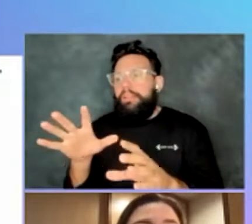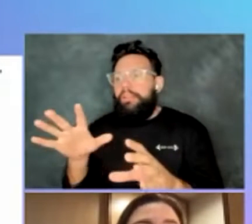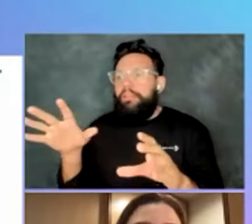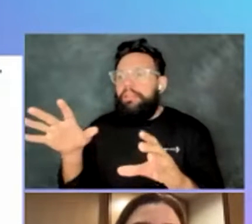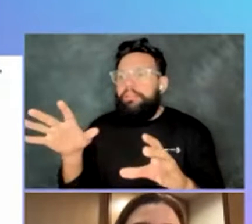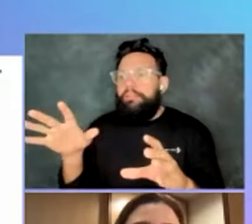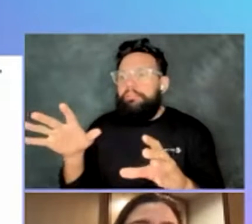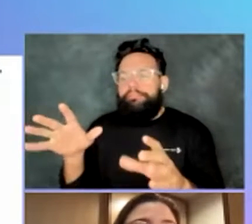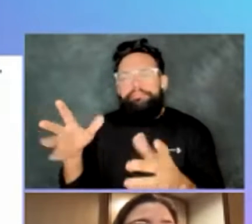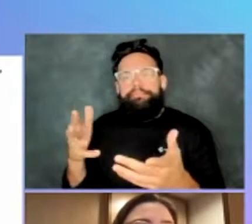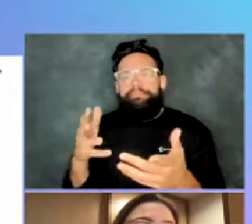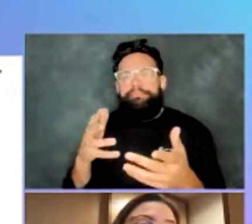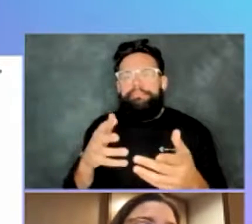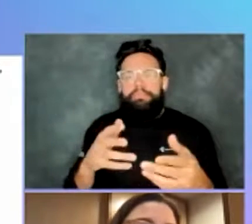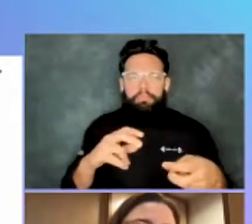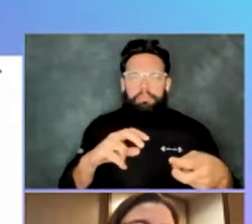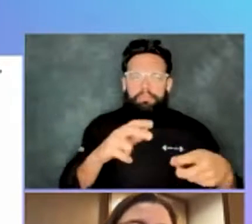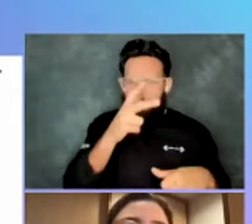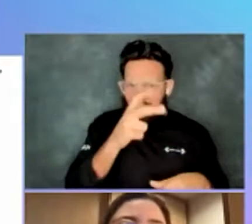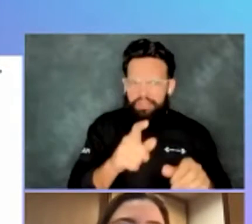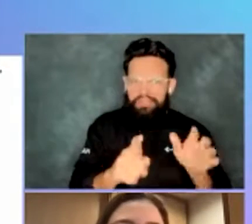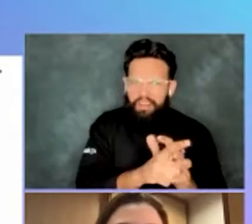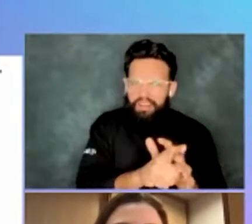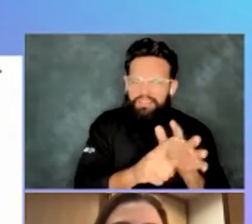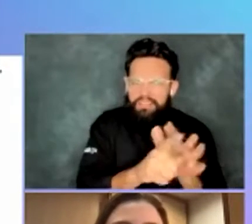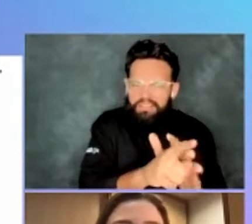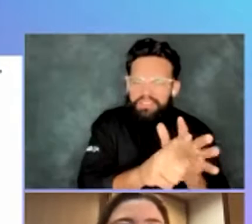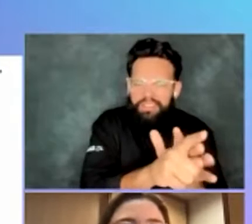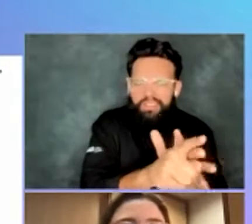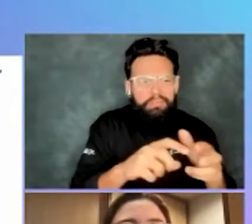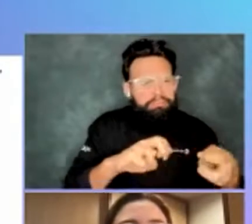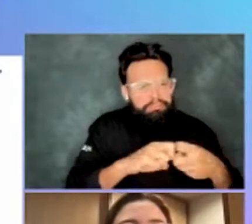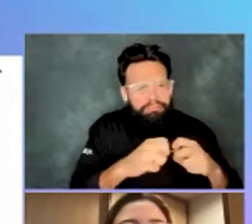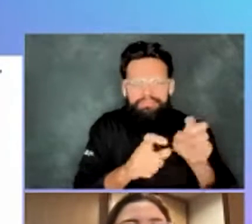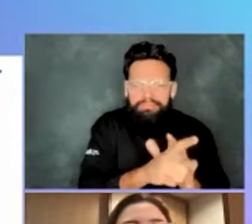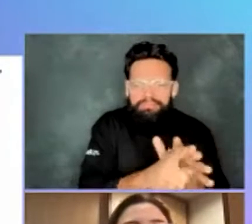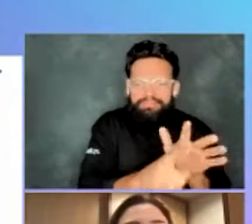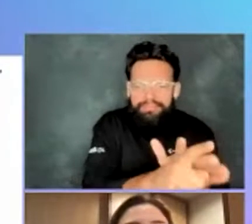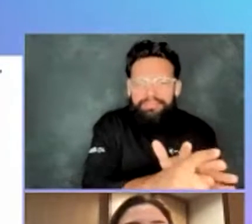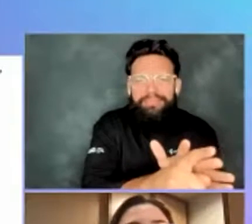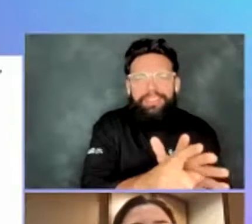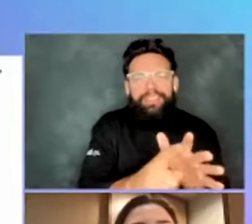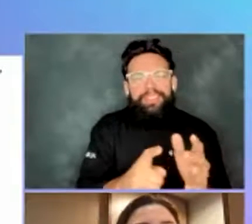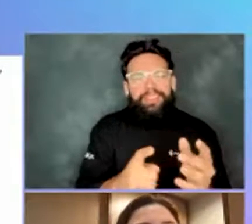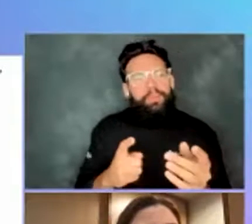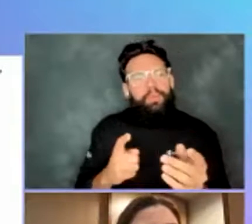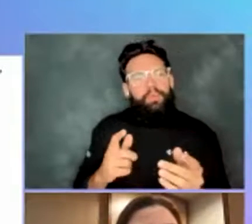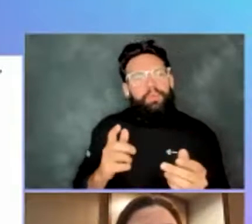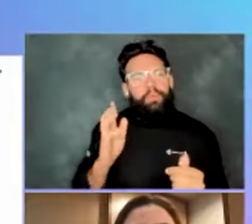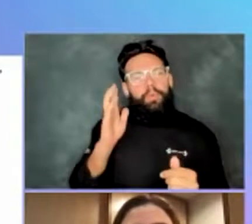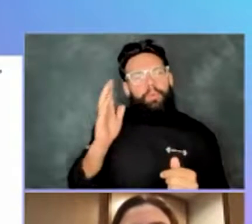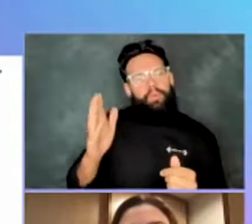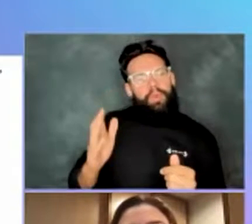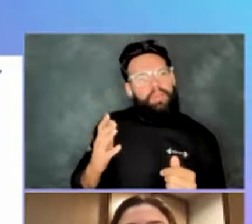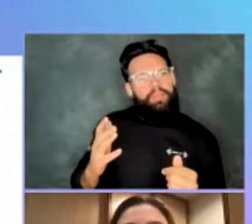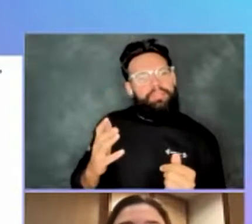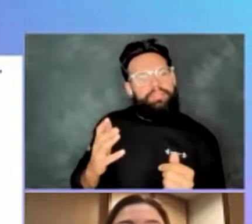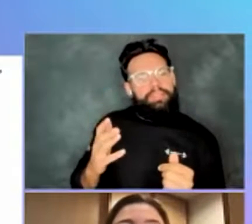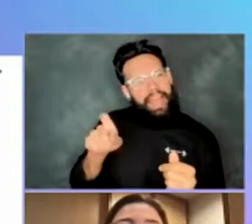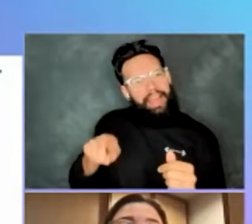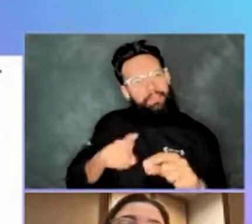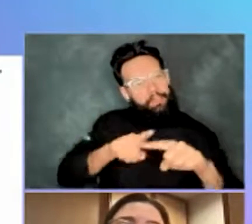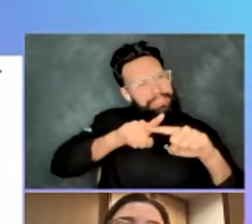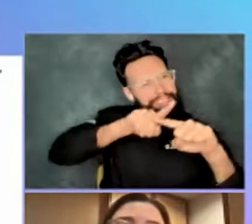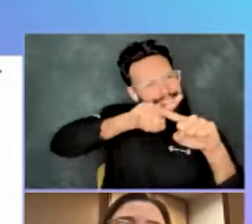that are not getting fixed, and you're finding that your advocates are demotivated, then you need more top-down strategies. So